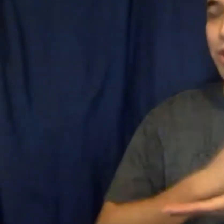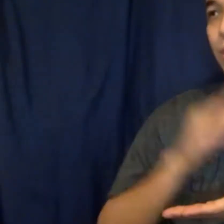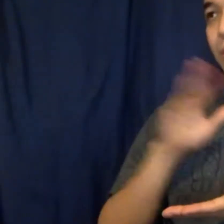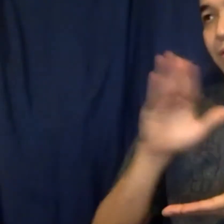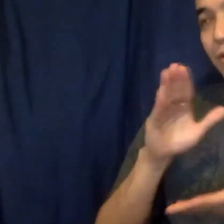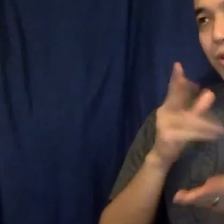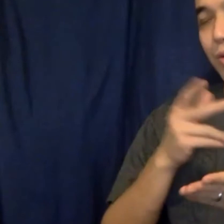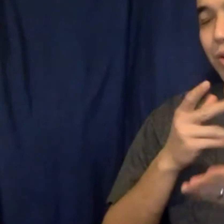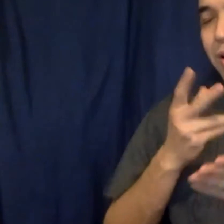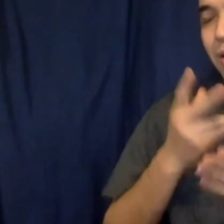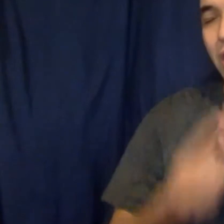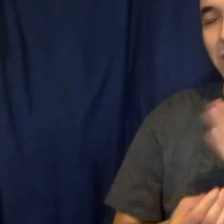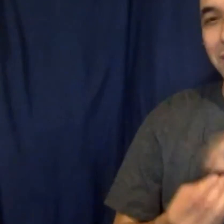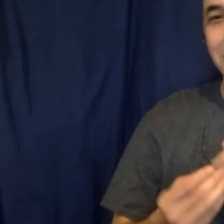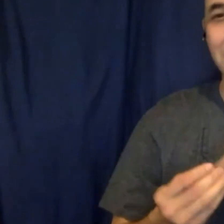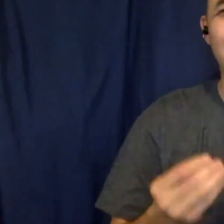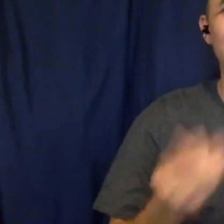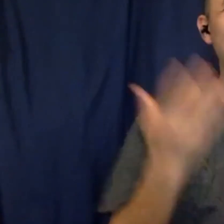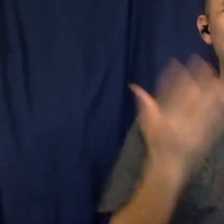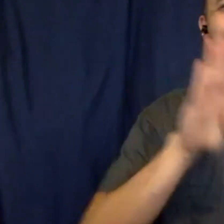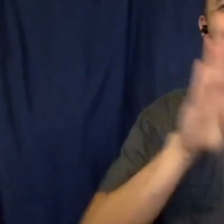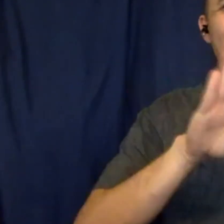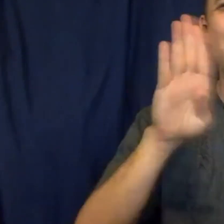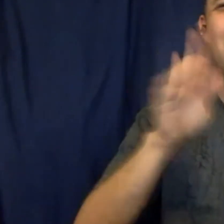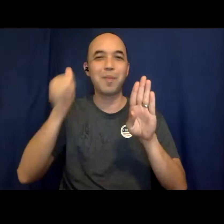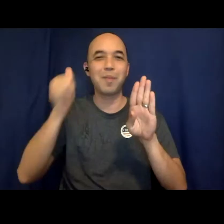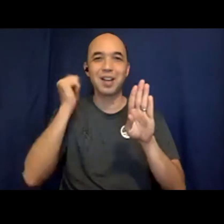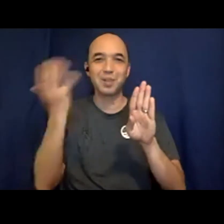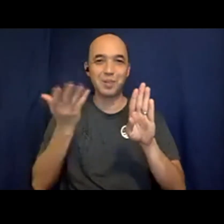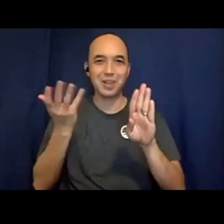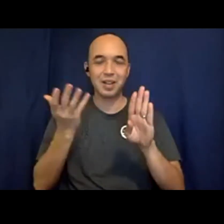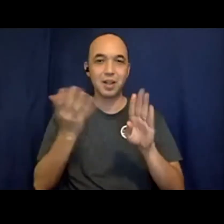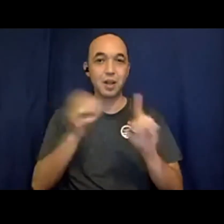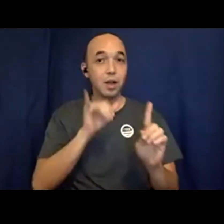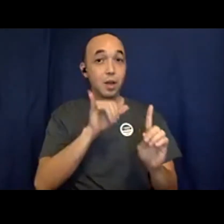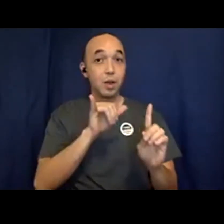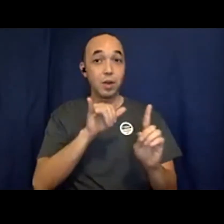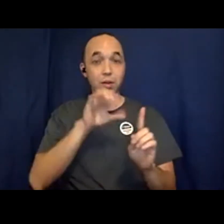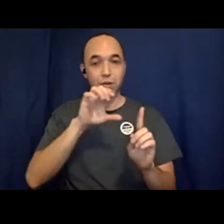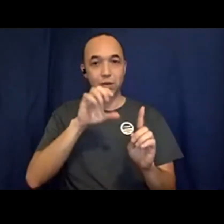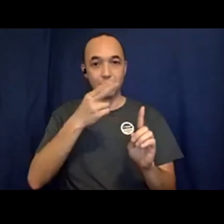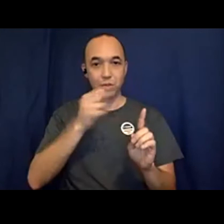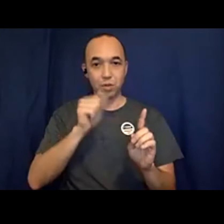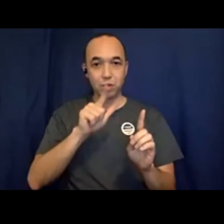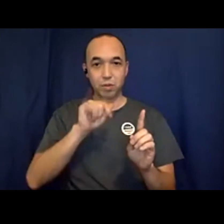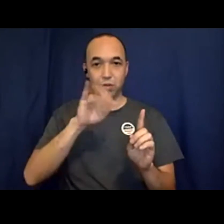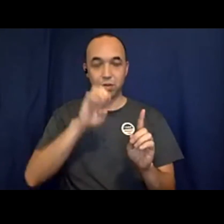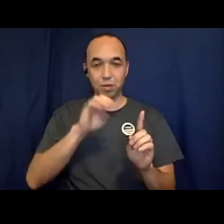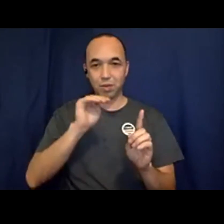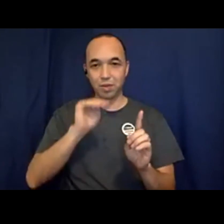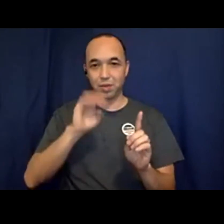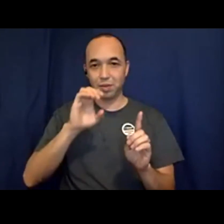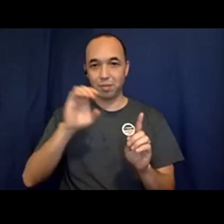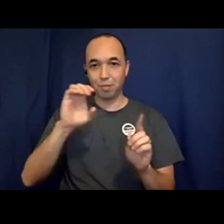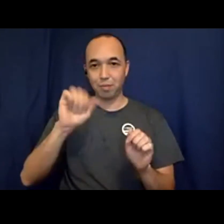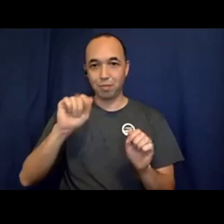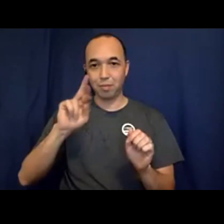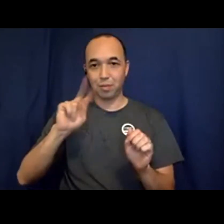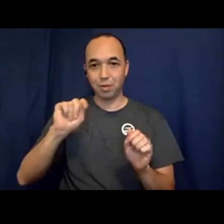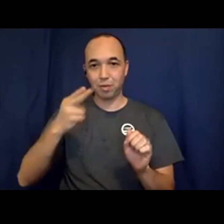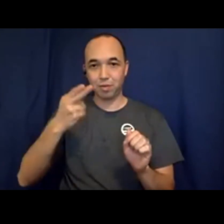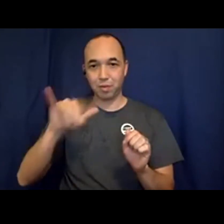went with a more abstract understanding of RBG. You know what's amazing about this is that even